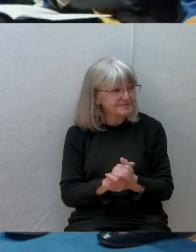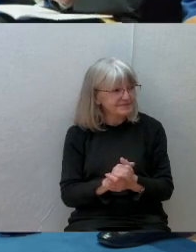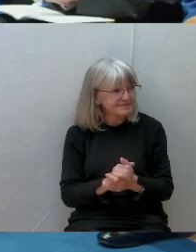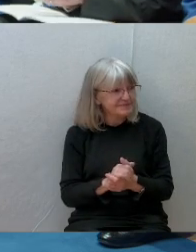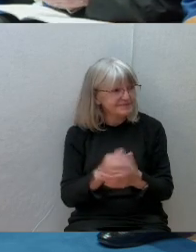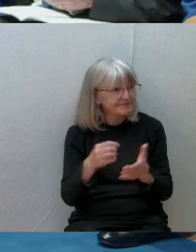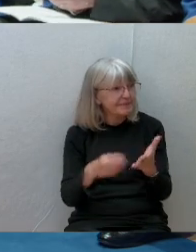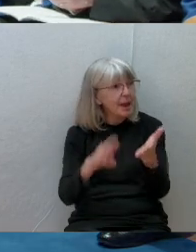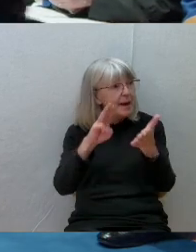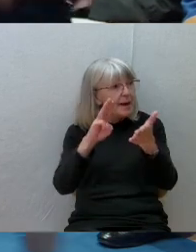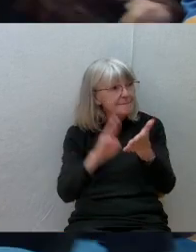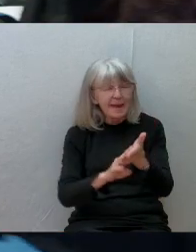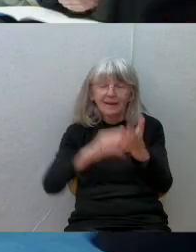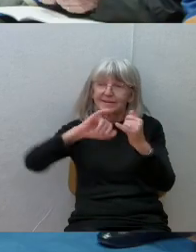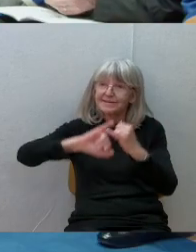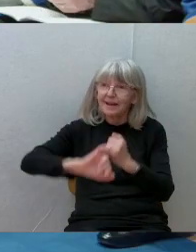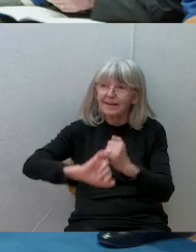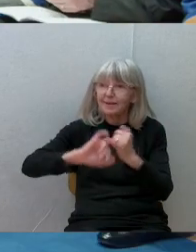May Salim.